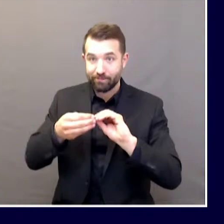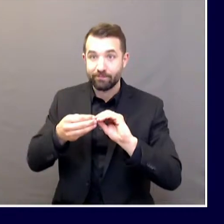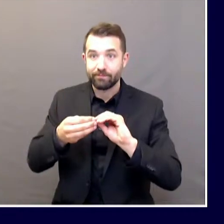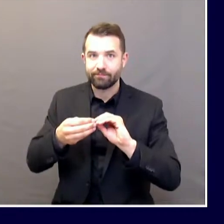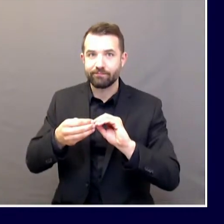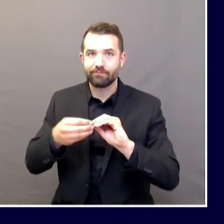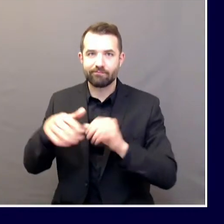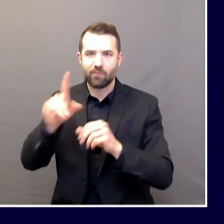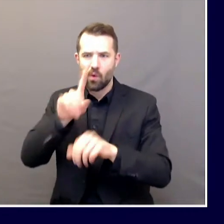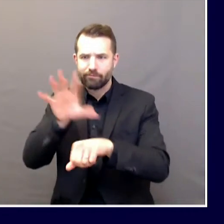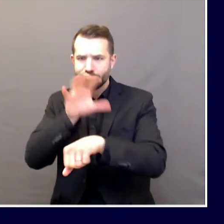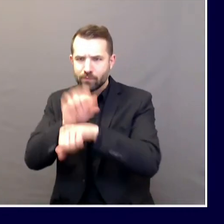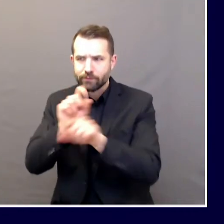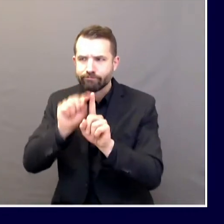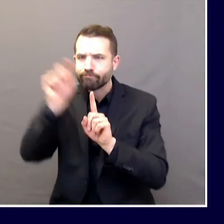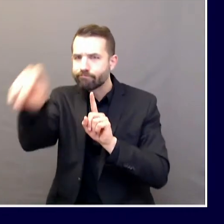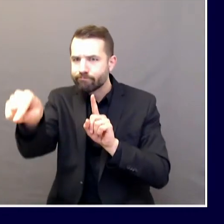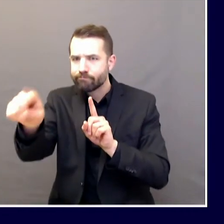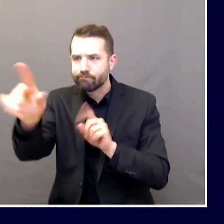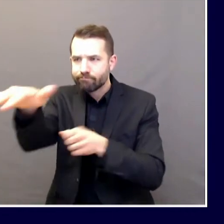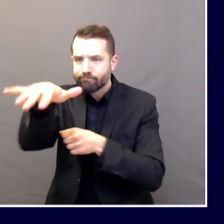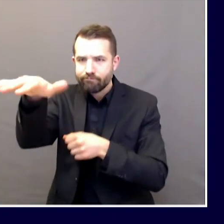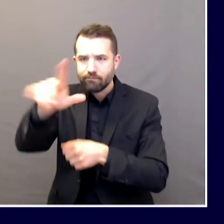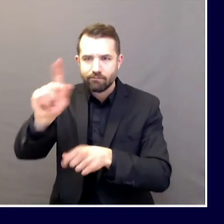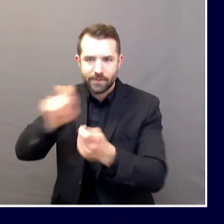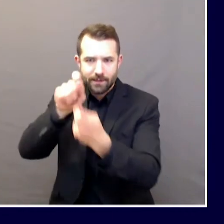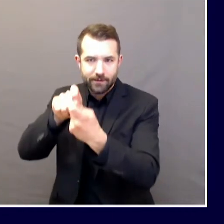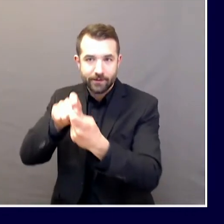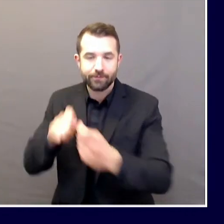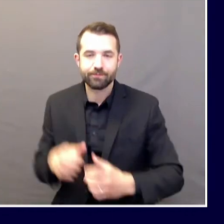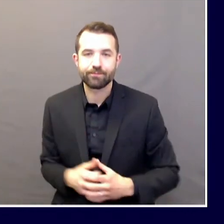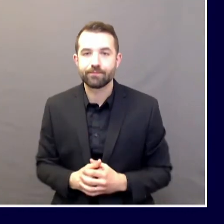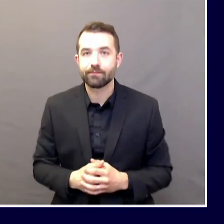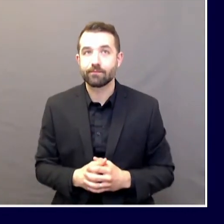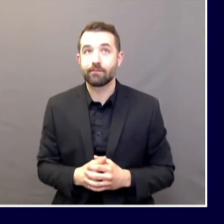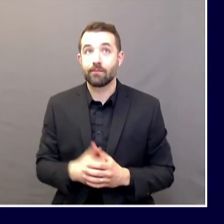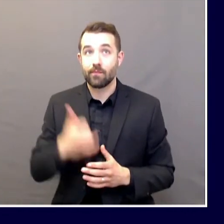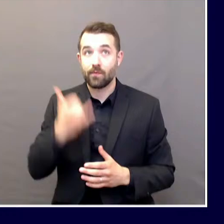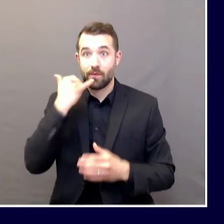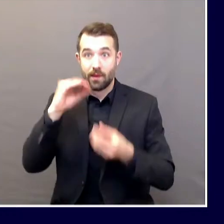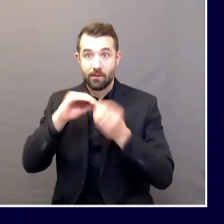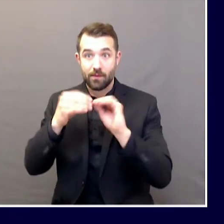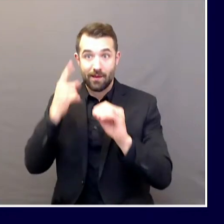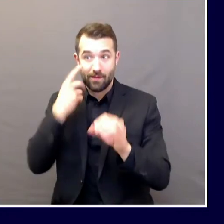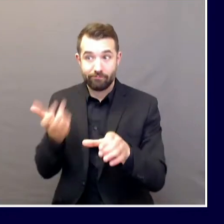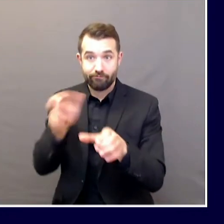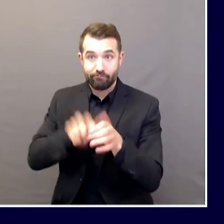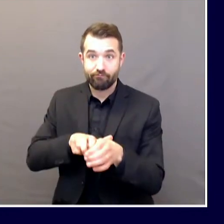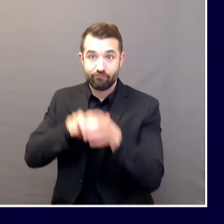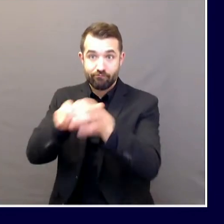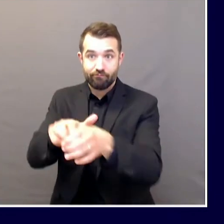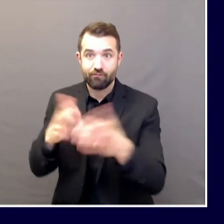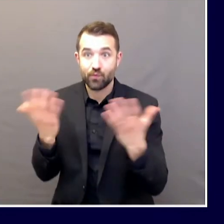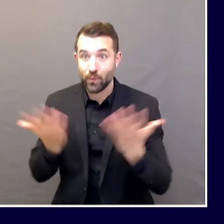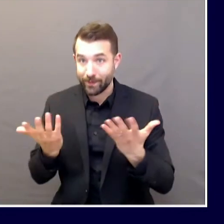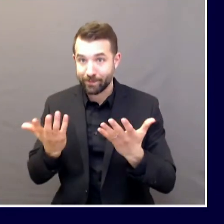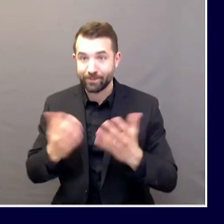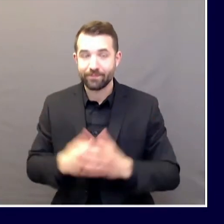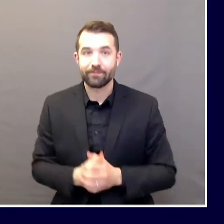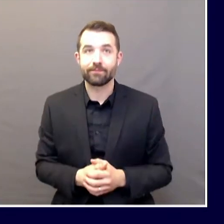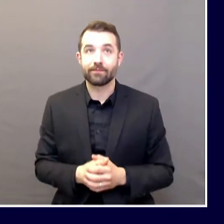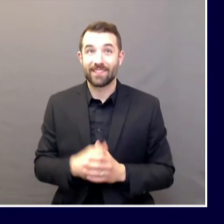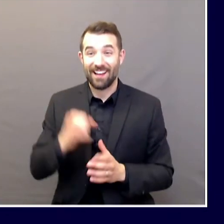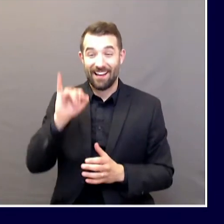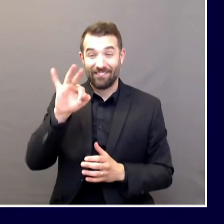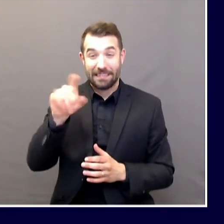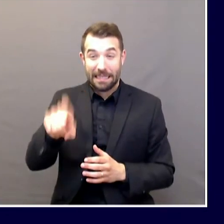appointment. Again, the number to call in order to book a ride, if you need one, to a vaccination site is